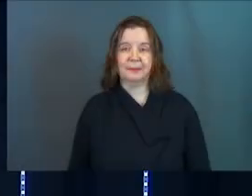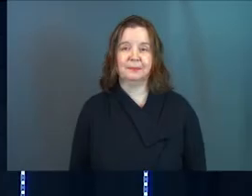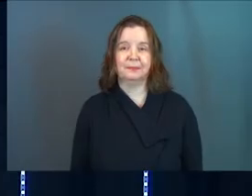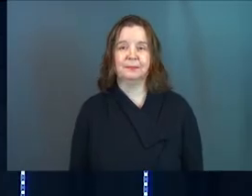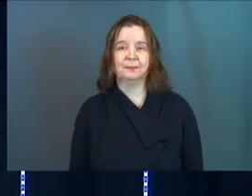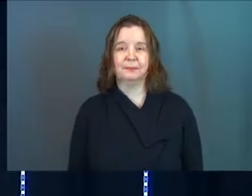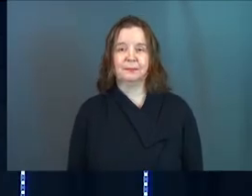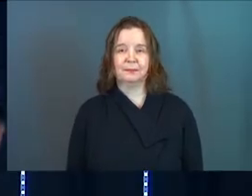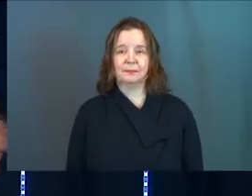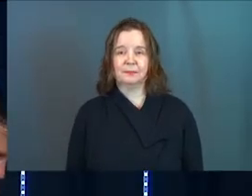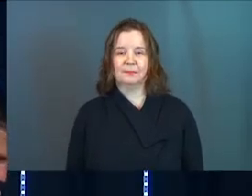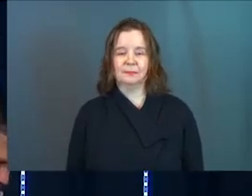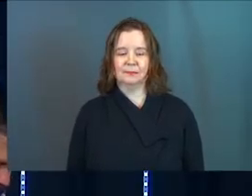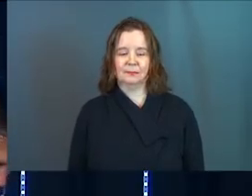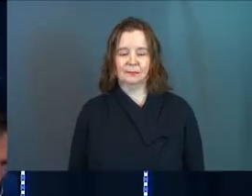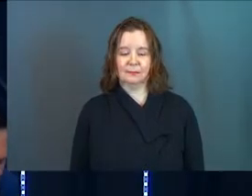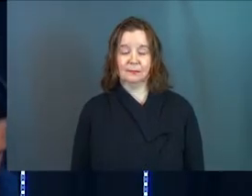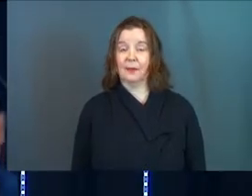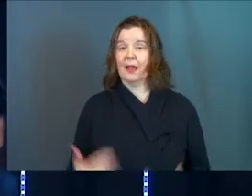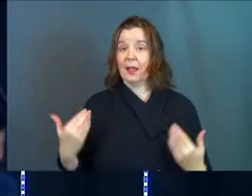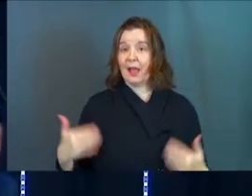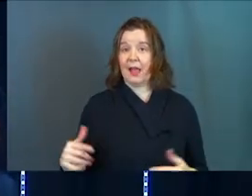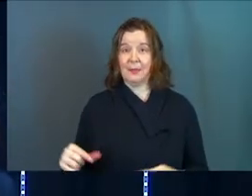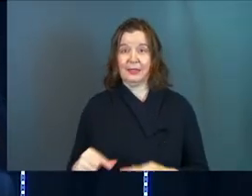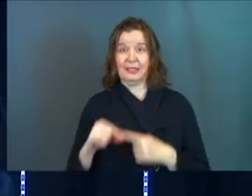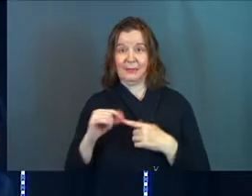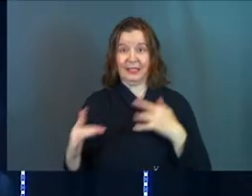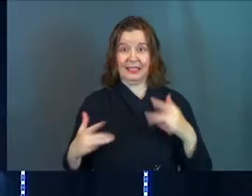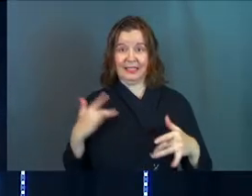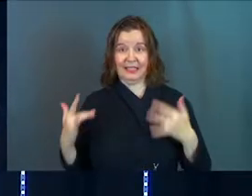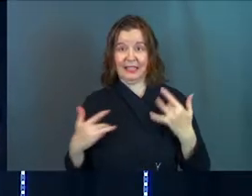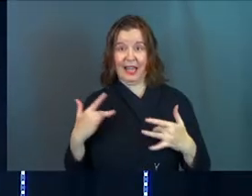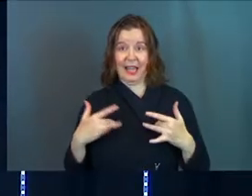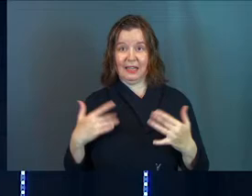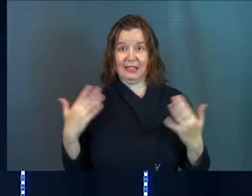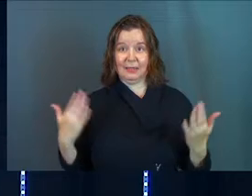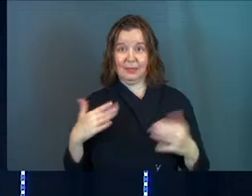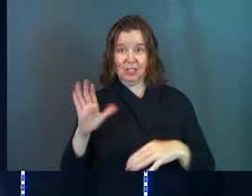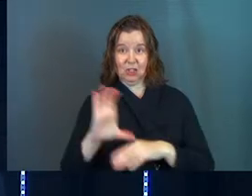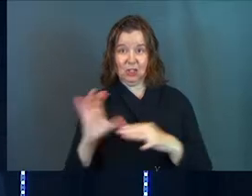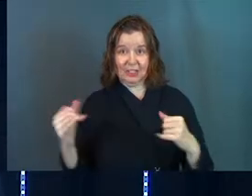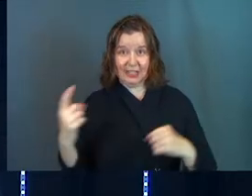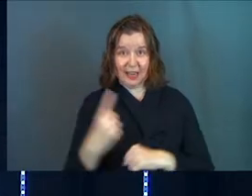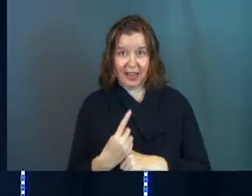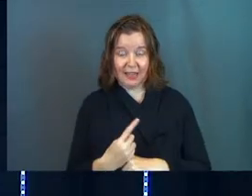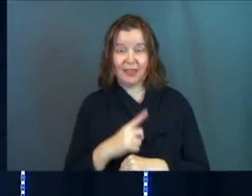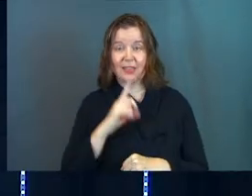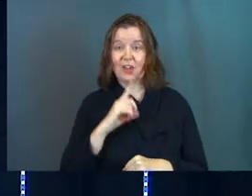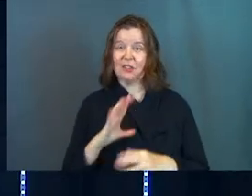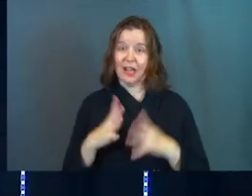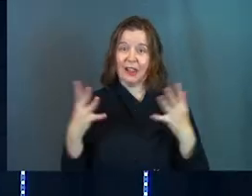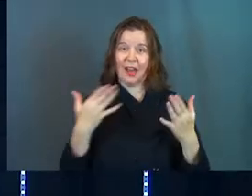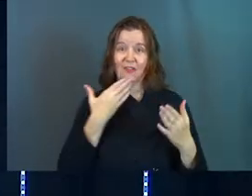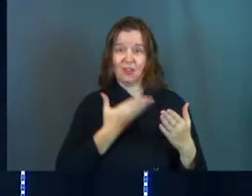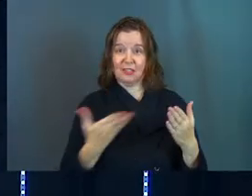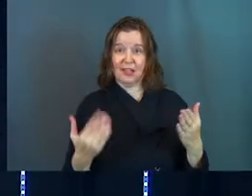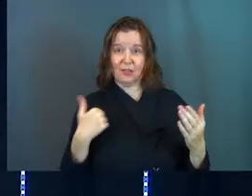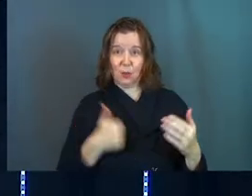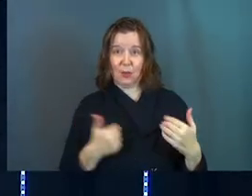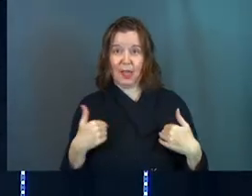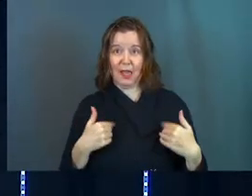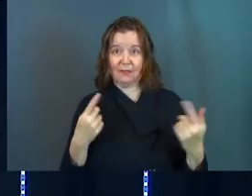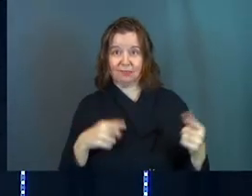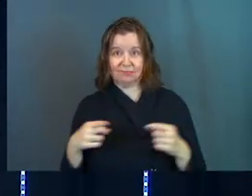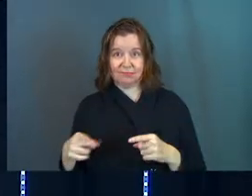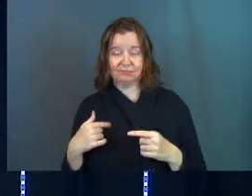Amen. Amen. I am especially excited to be in church today. There is a lot of good stuff that we've got